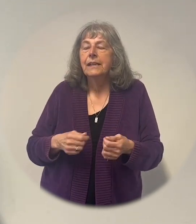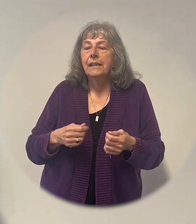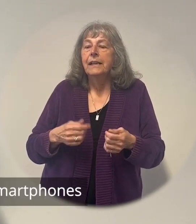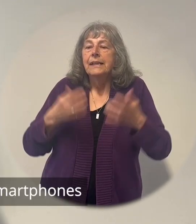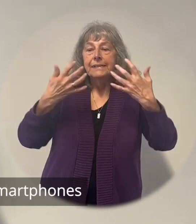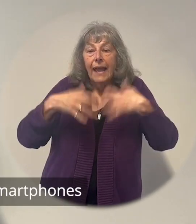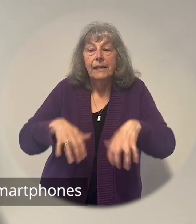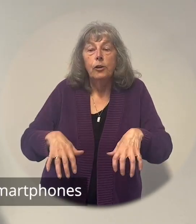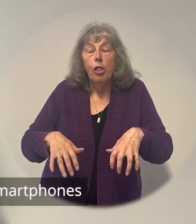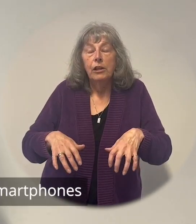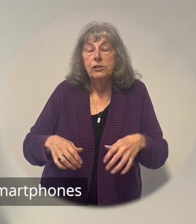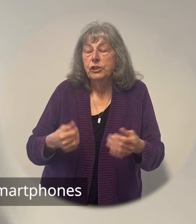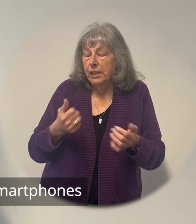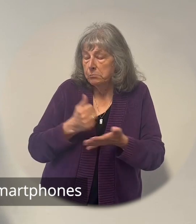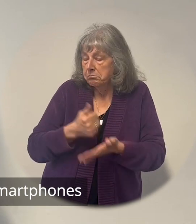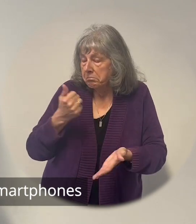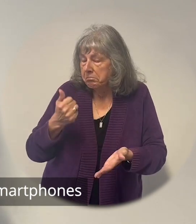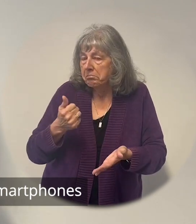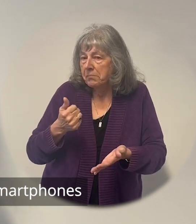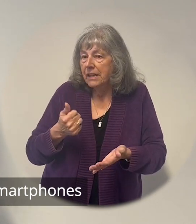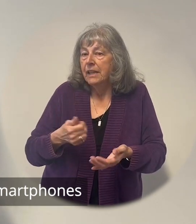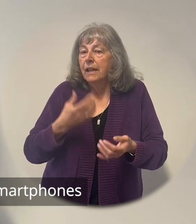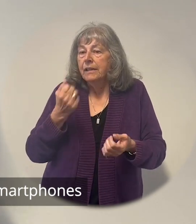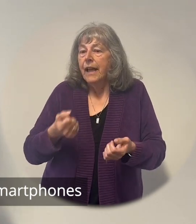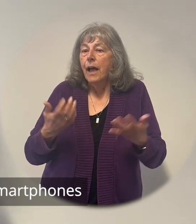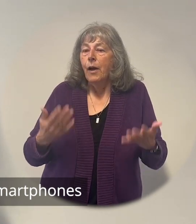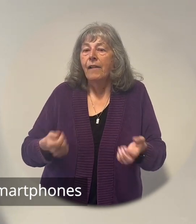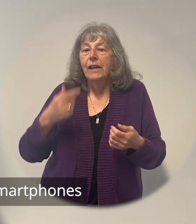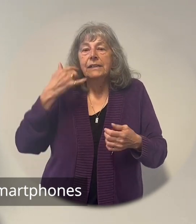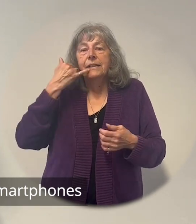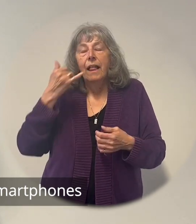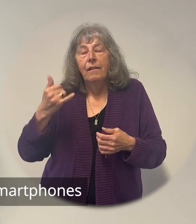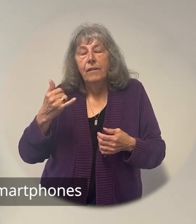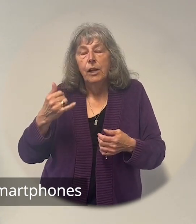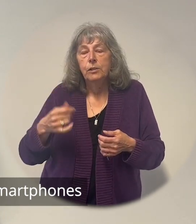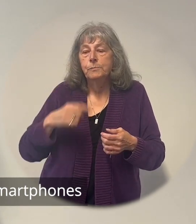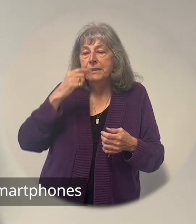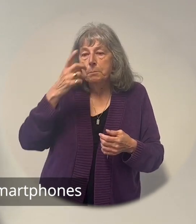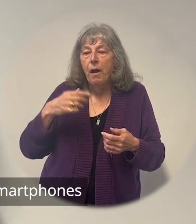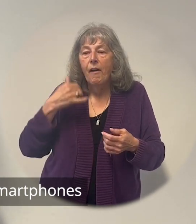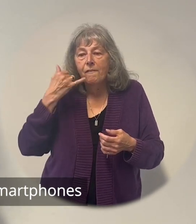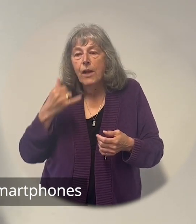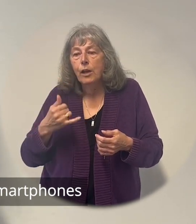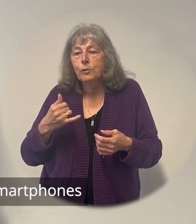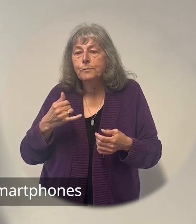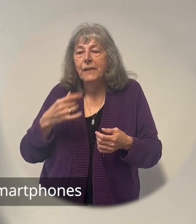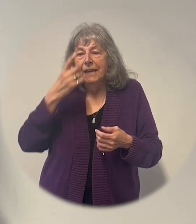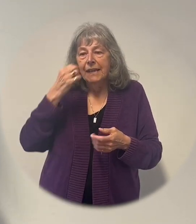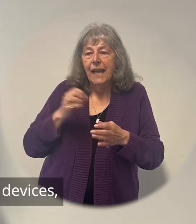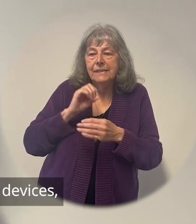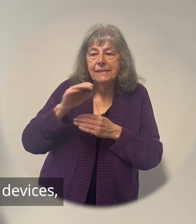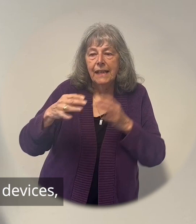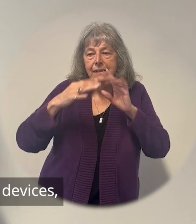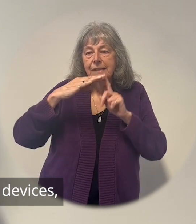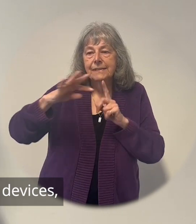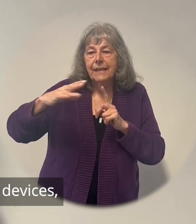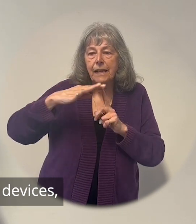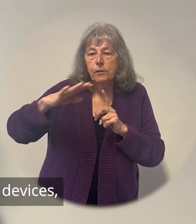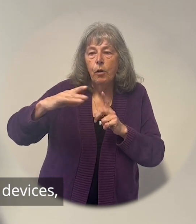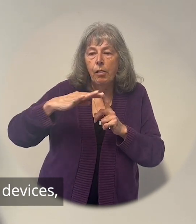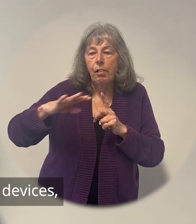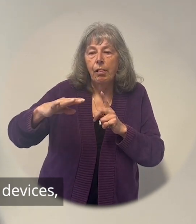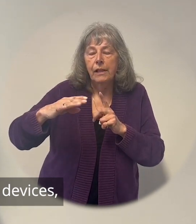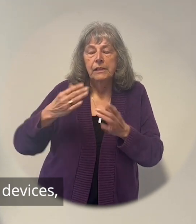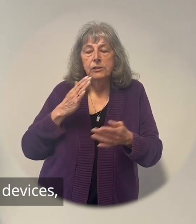this. For example, there are now telephones and smartphones that can send the